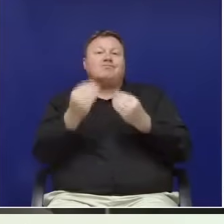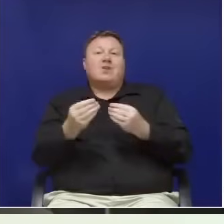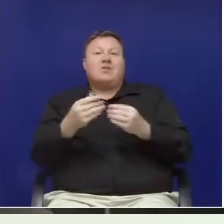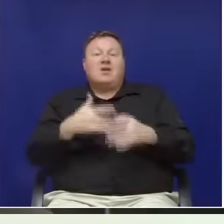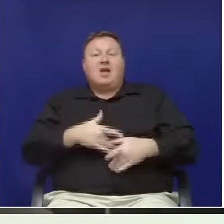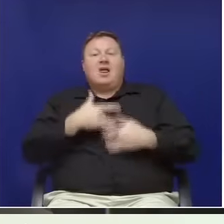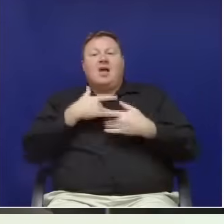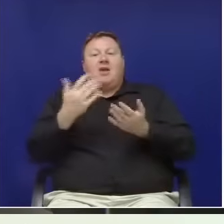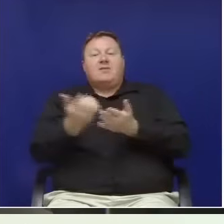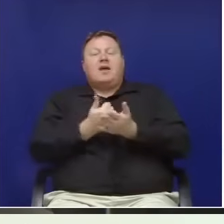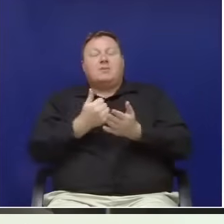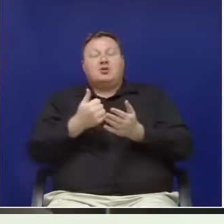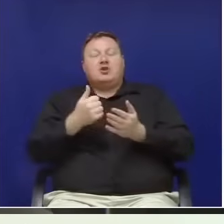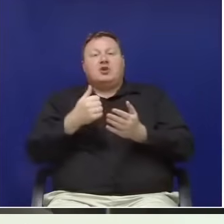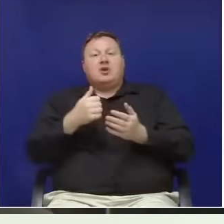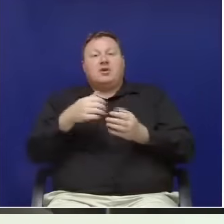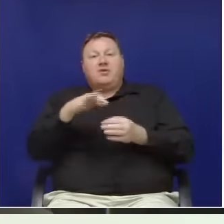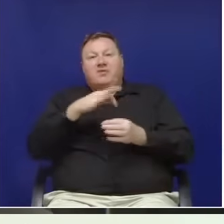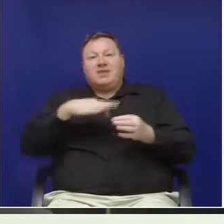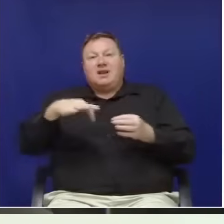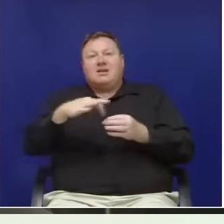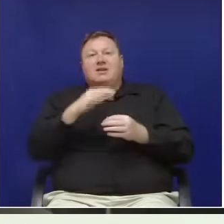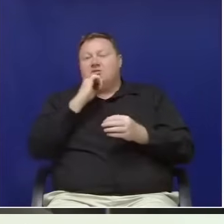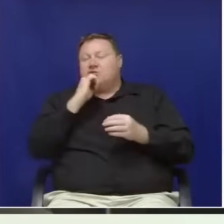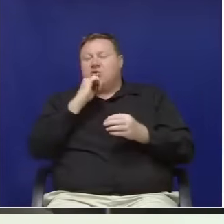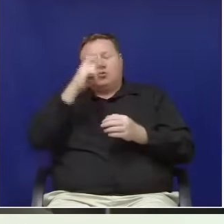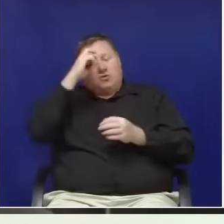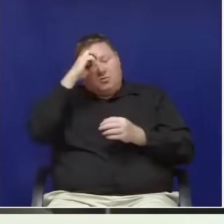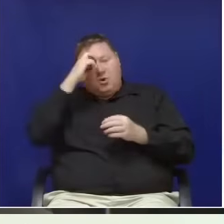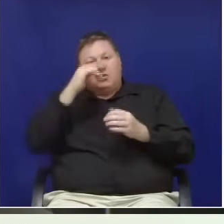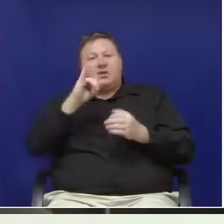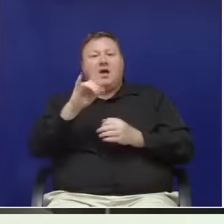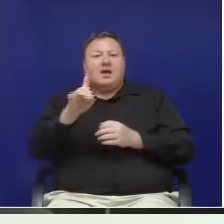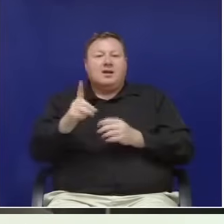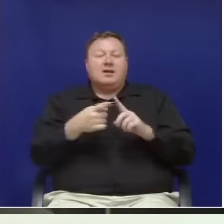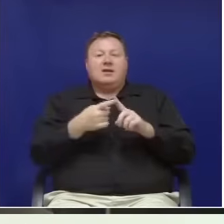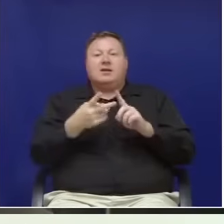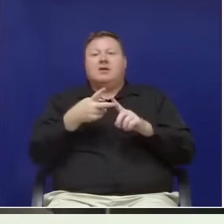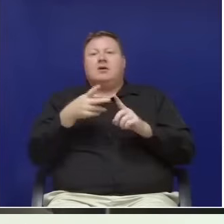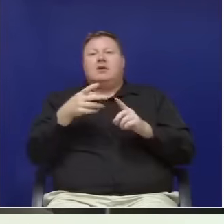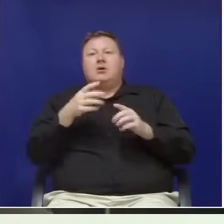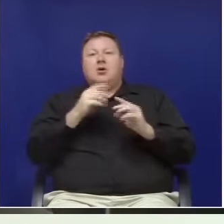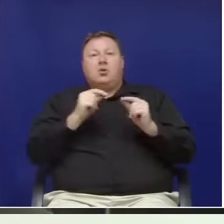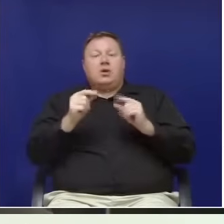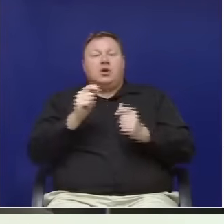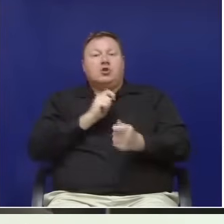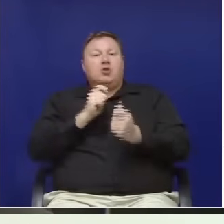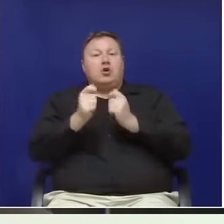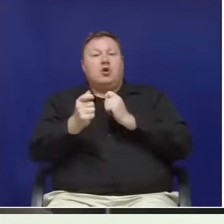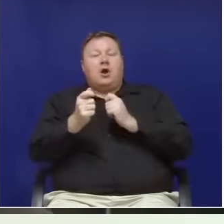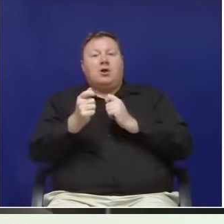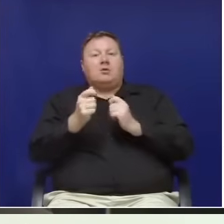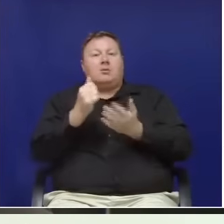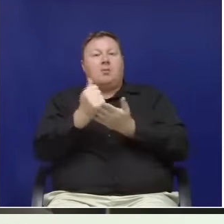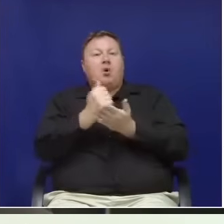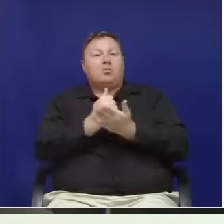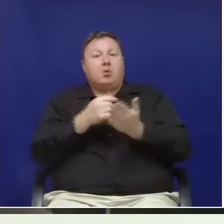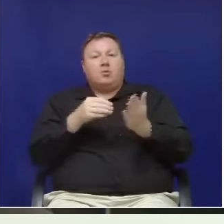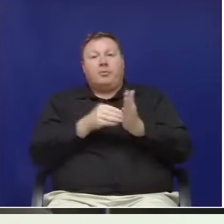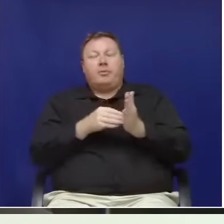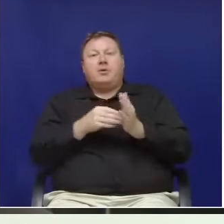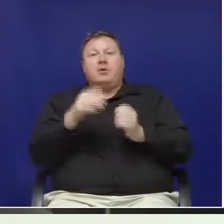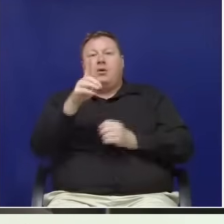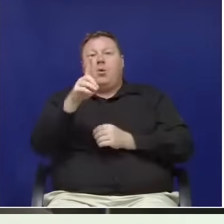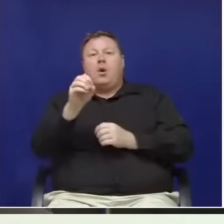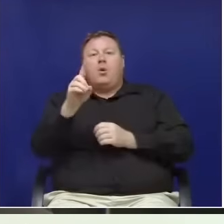capture facilities, which means they can't produce smart IDs and they can't produce some of the quicker turnaround times on passports. Those